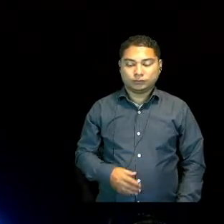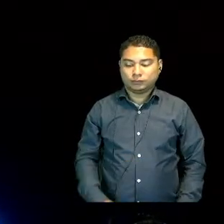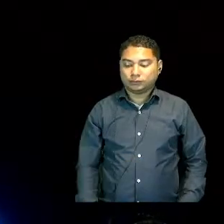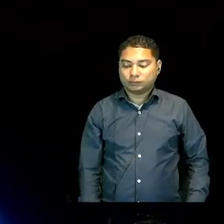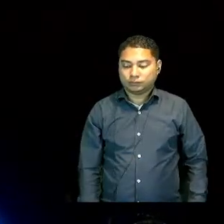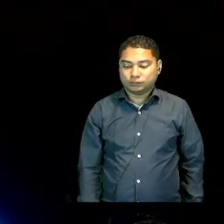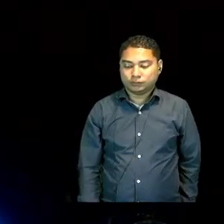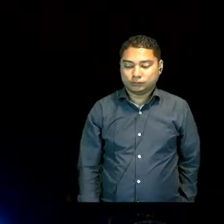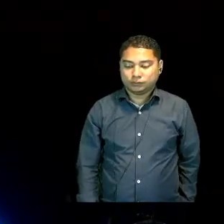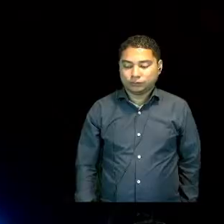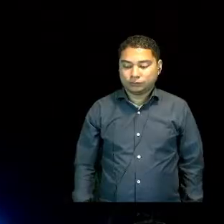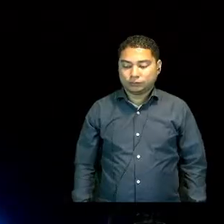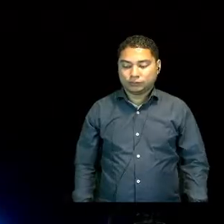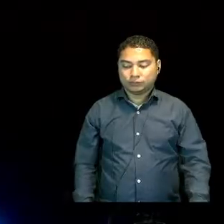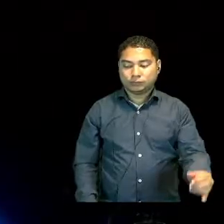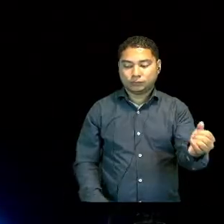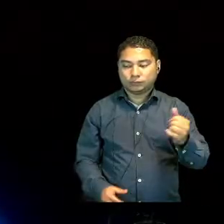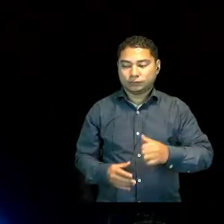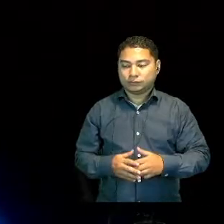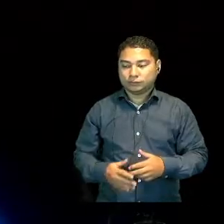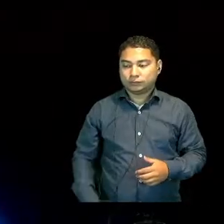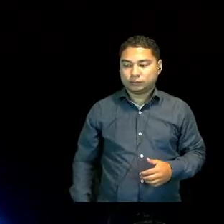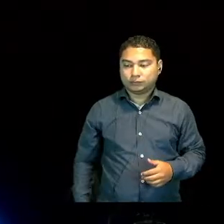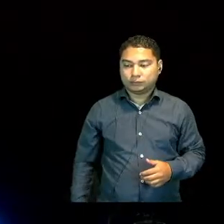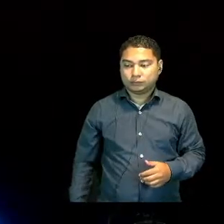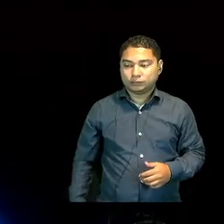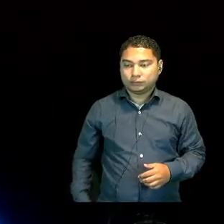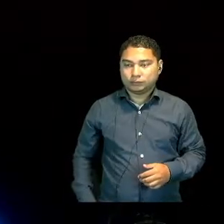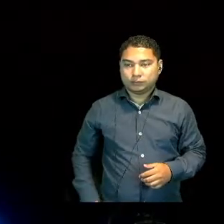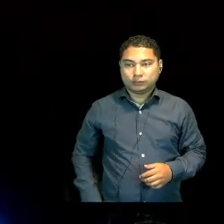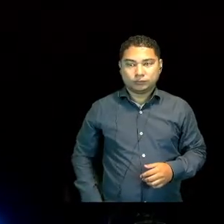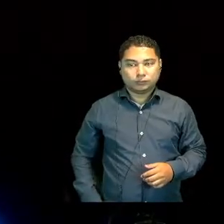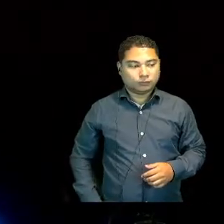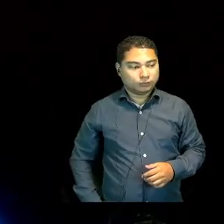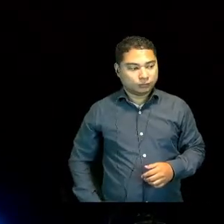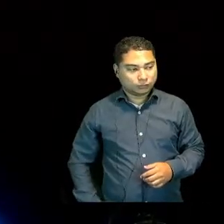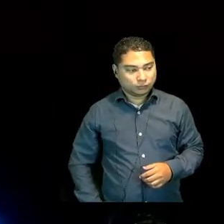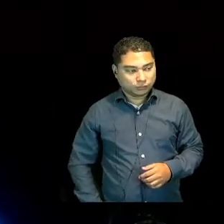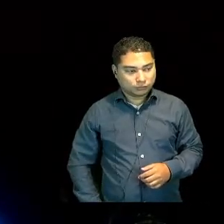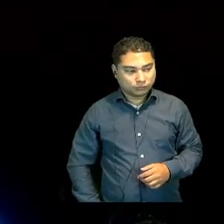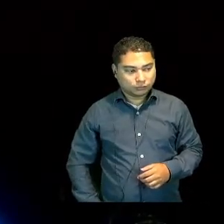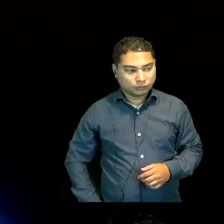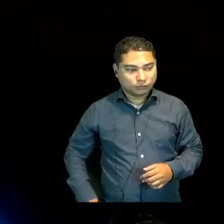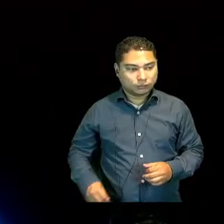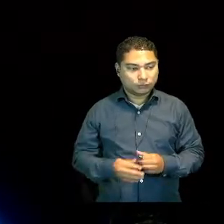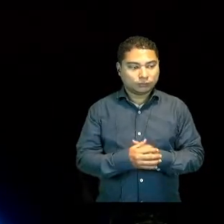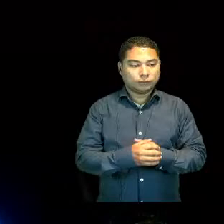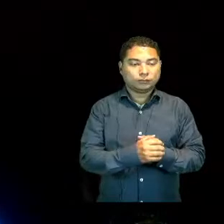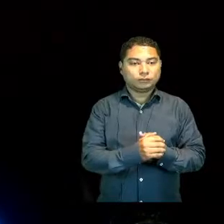conocen a Rosa Parks y su ejemplo, ¿verdad? Pero me pregunto si